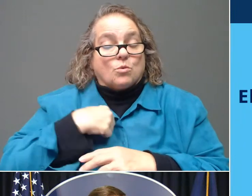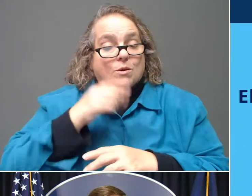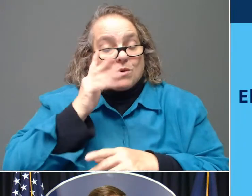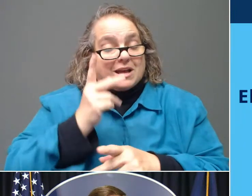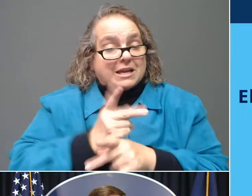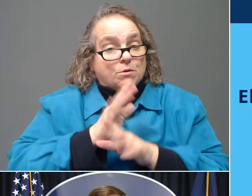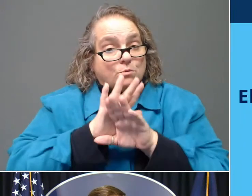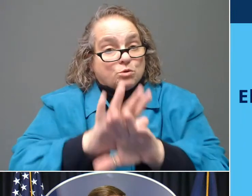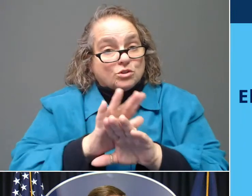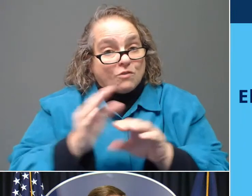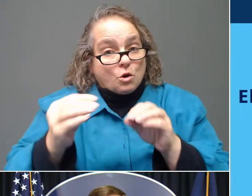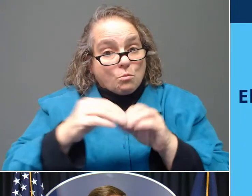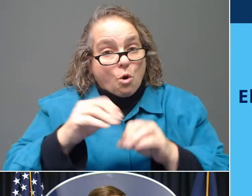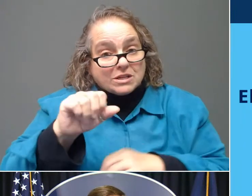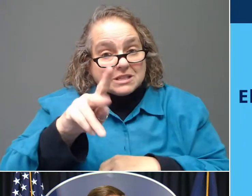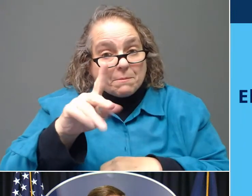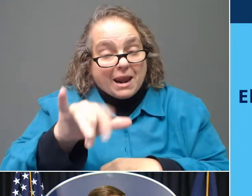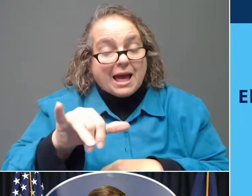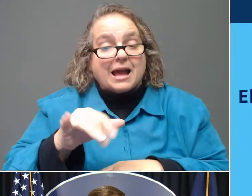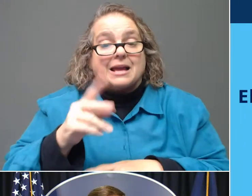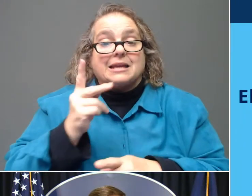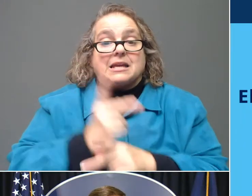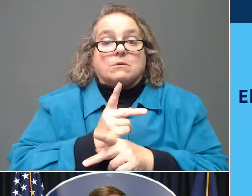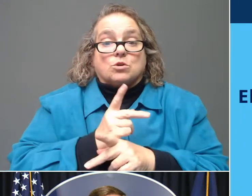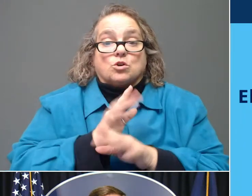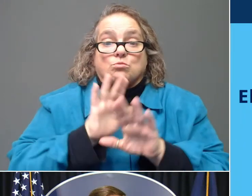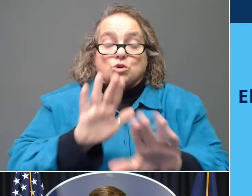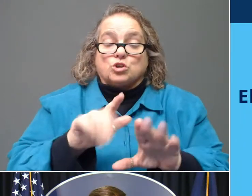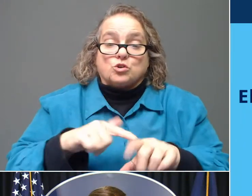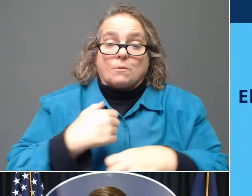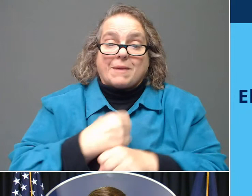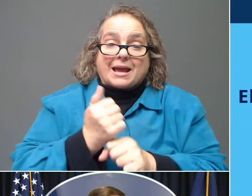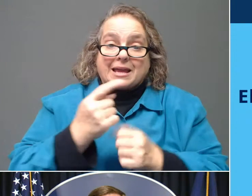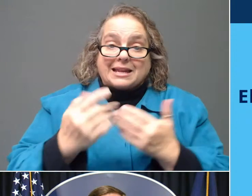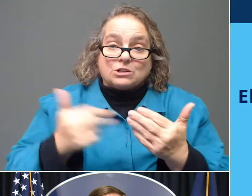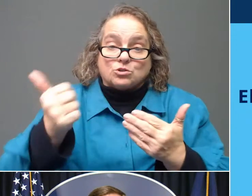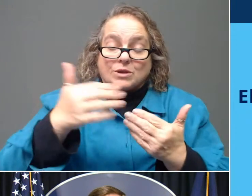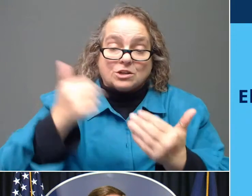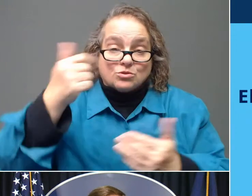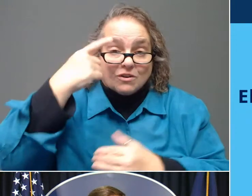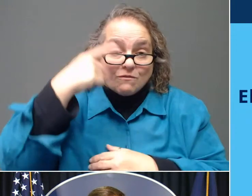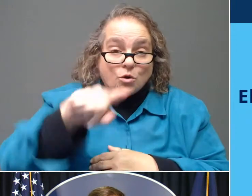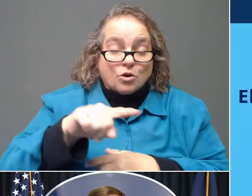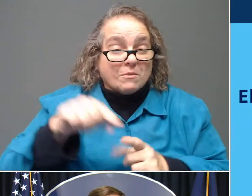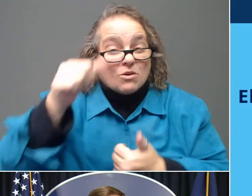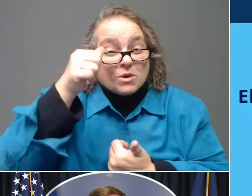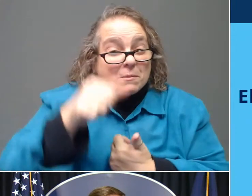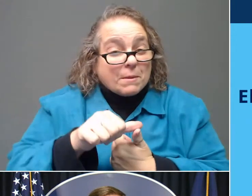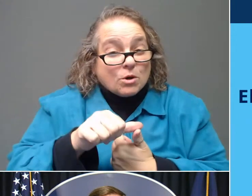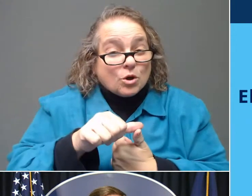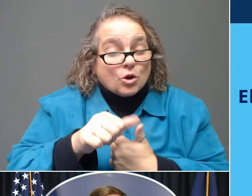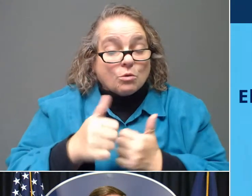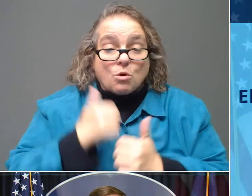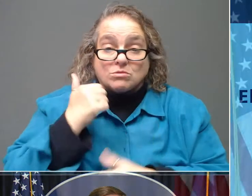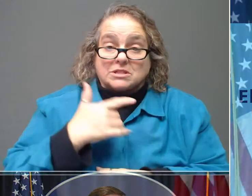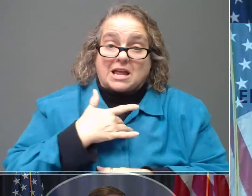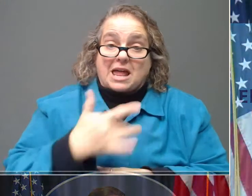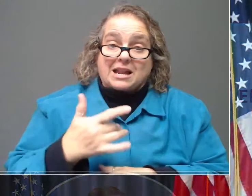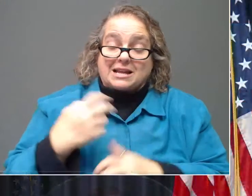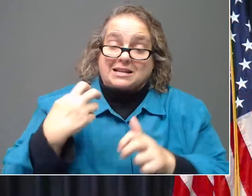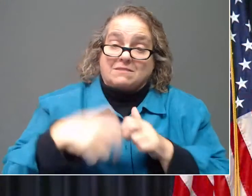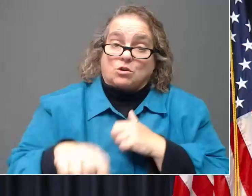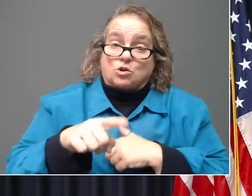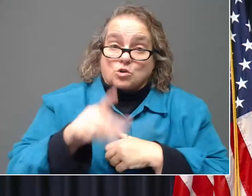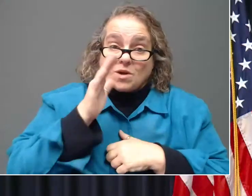going to keep trying to make this easier and easier for you. But remember, the most likely difficulty you'll have is that